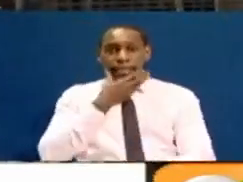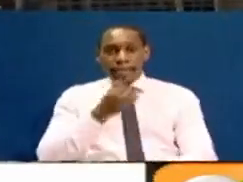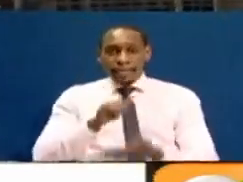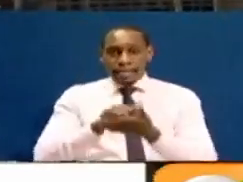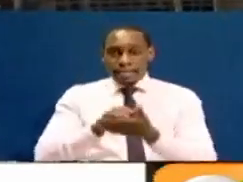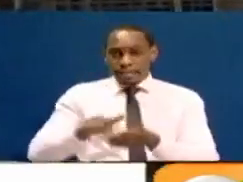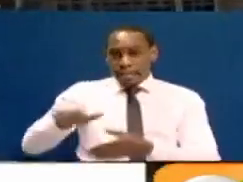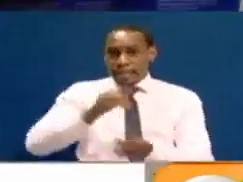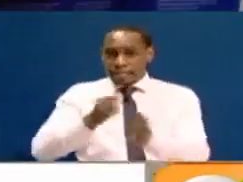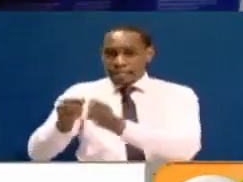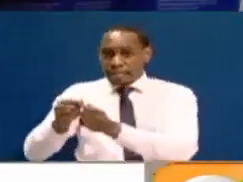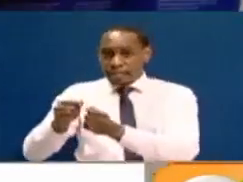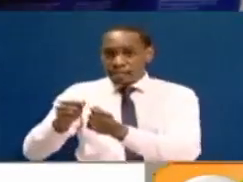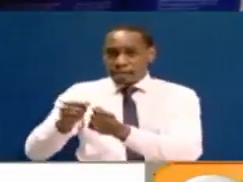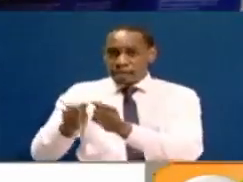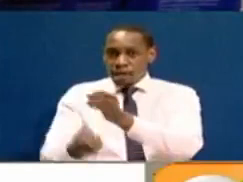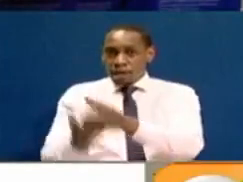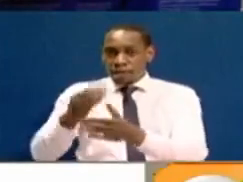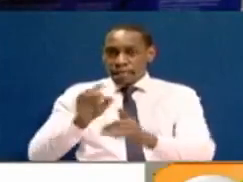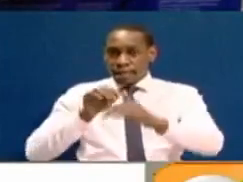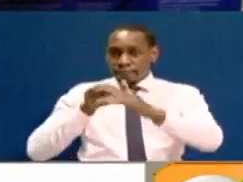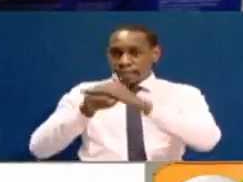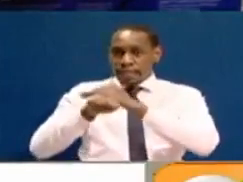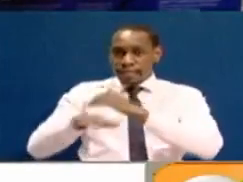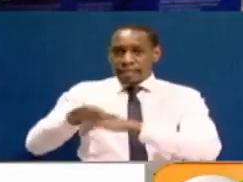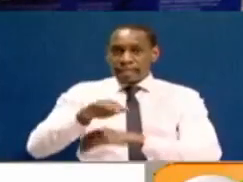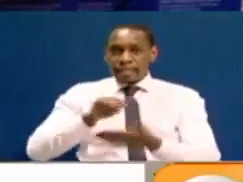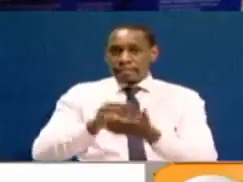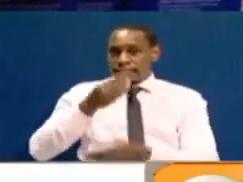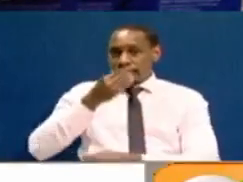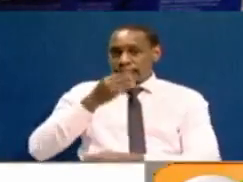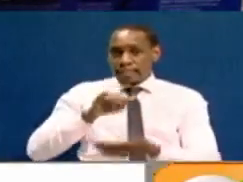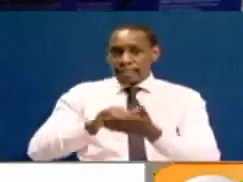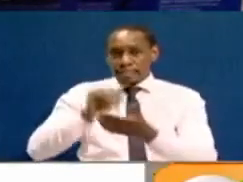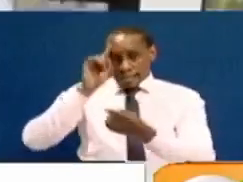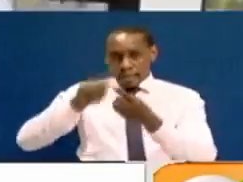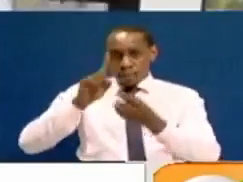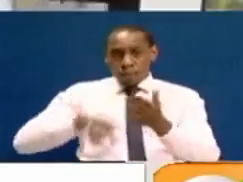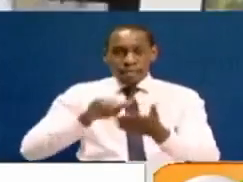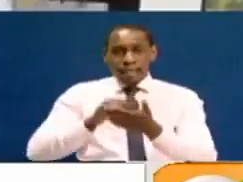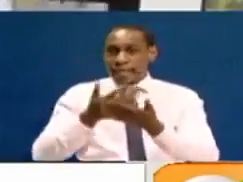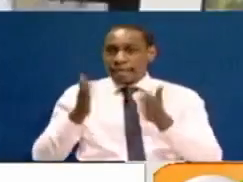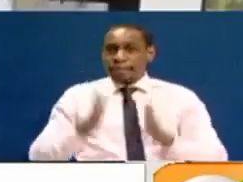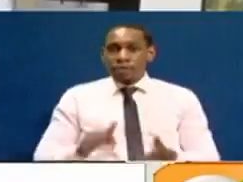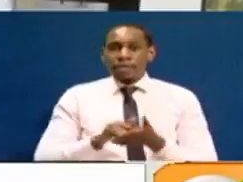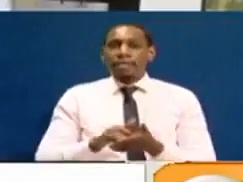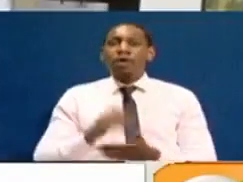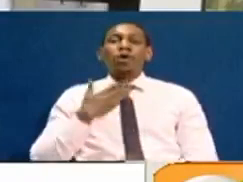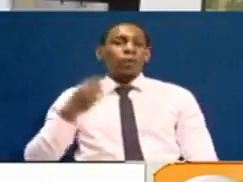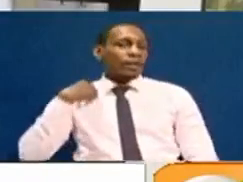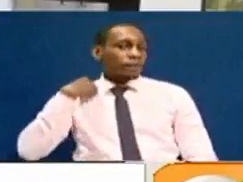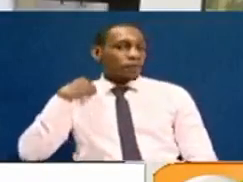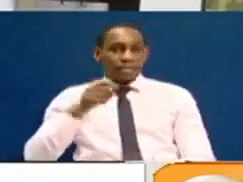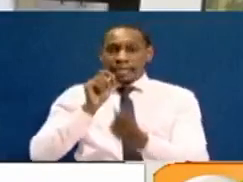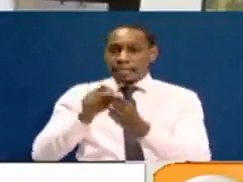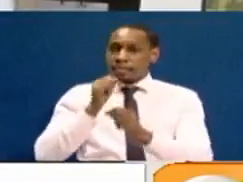It's placed strategically at the entrance hall of the dining center with an aim of having anyone willing to